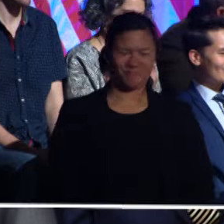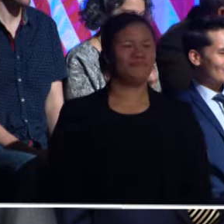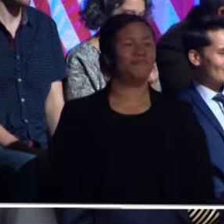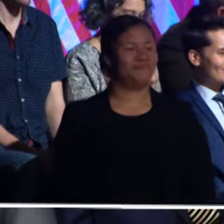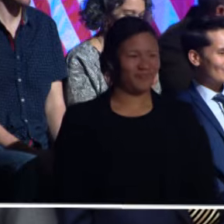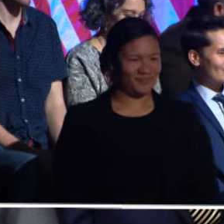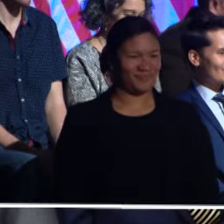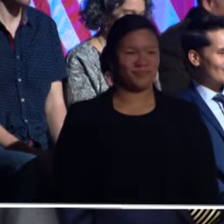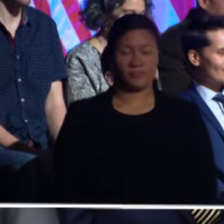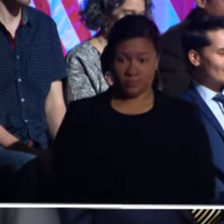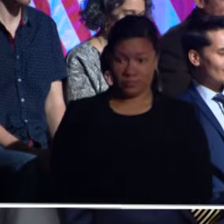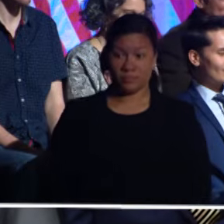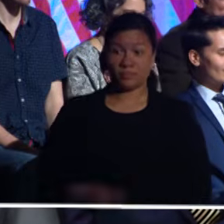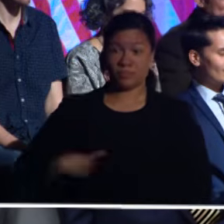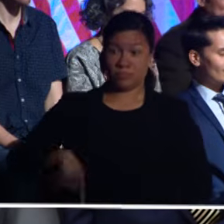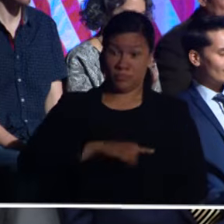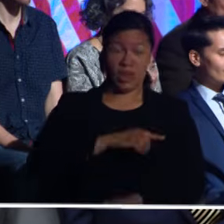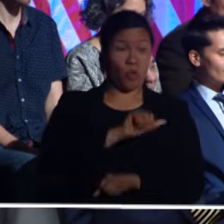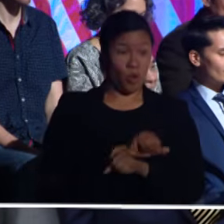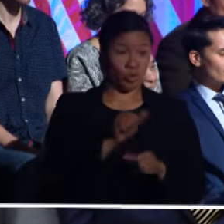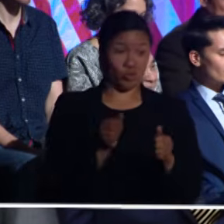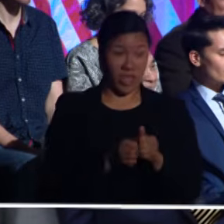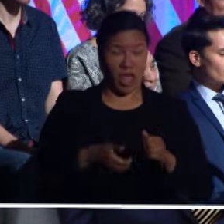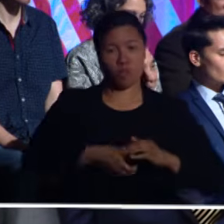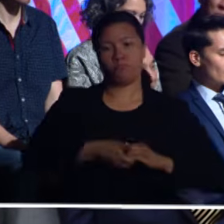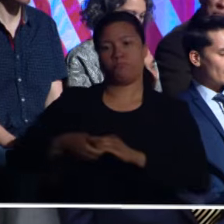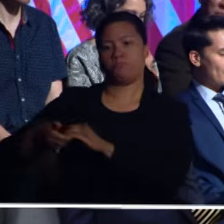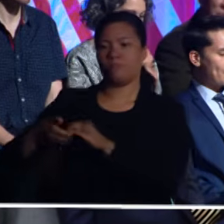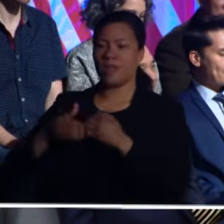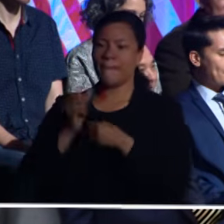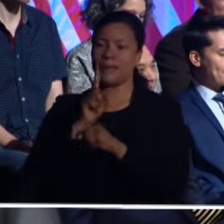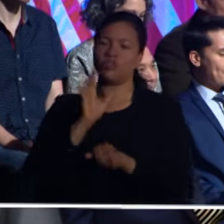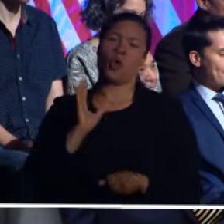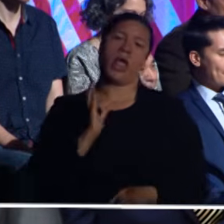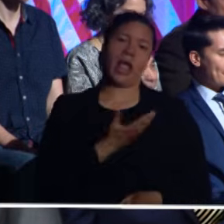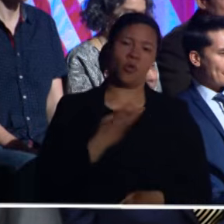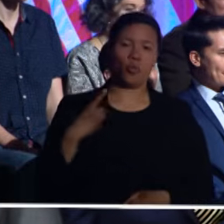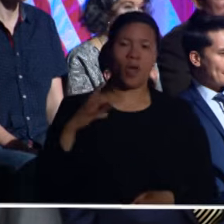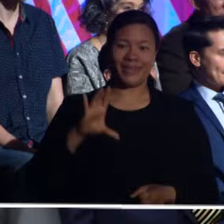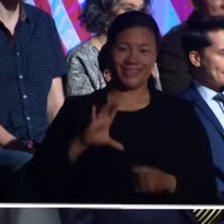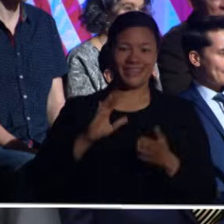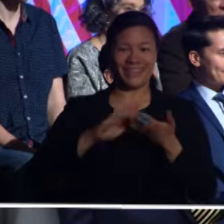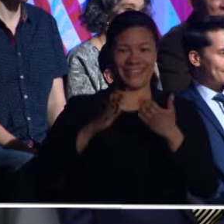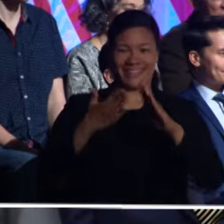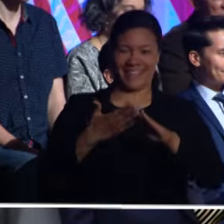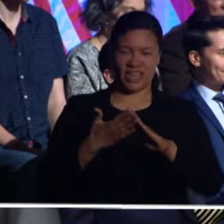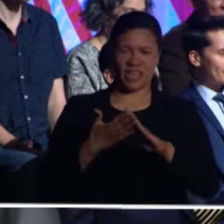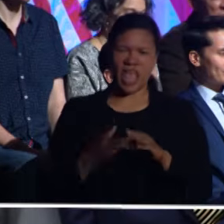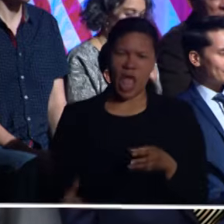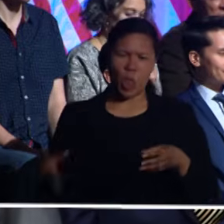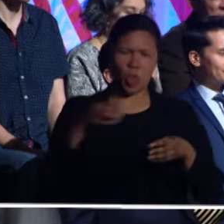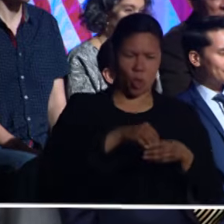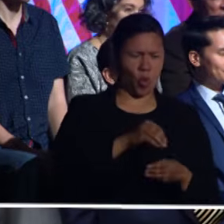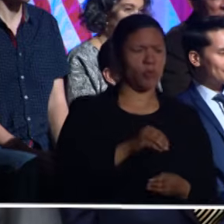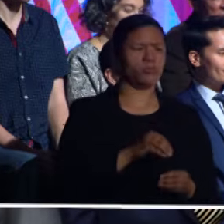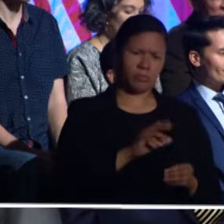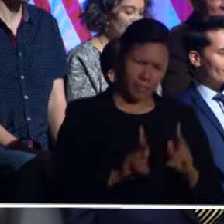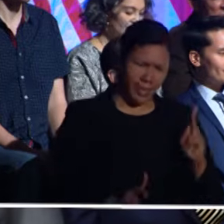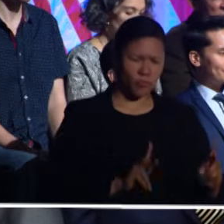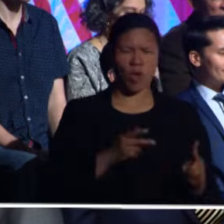And together, we will make sure that our city is a city of inclusion and